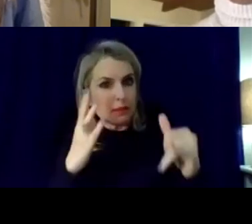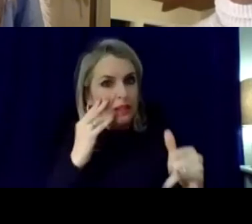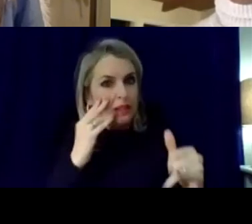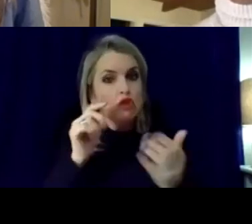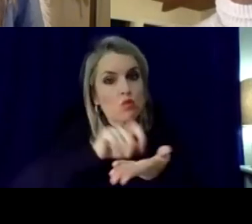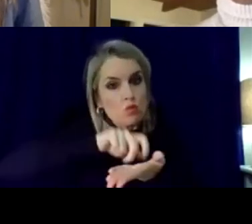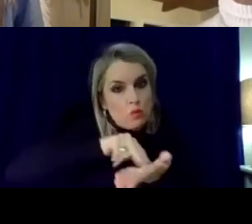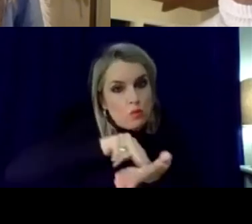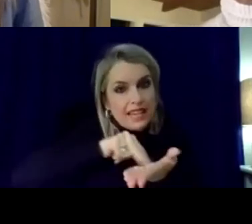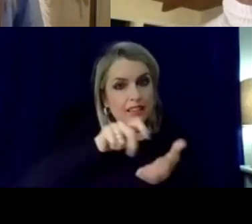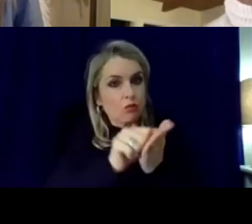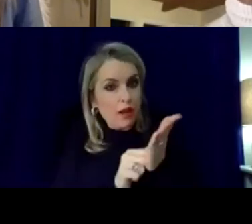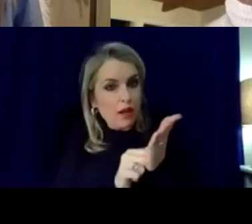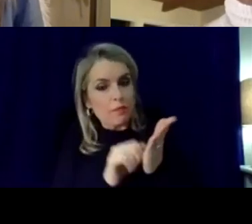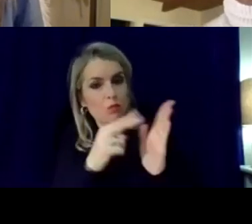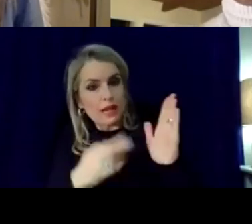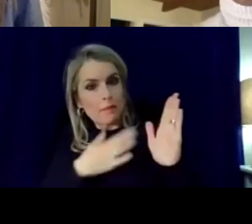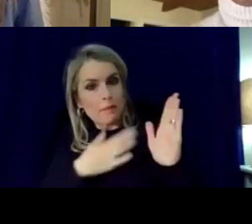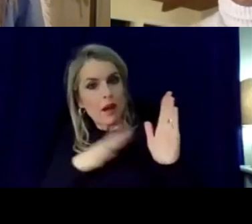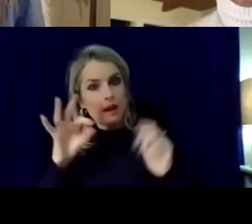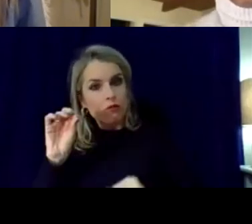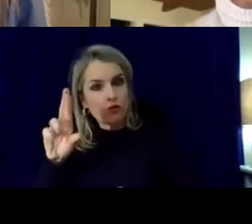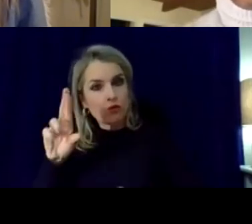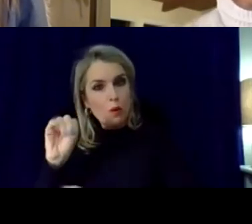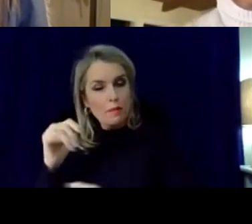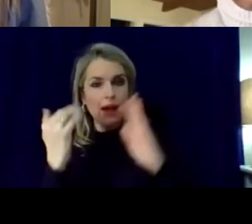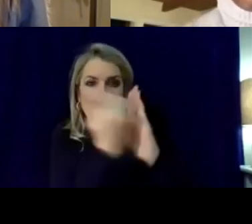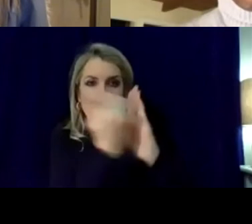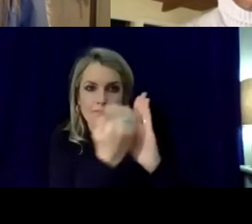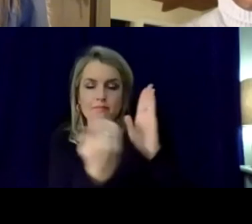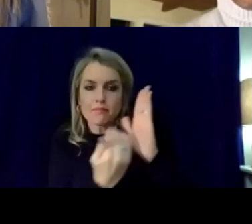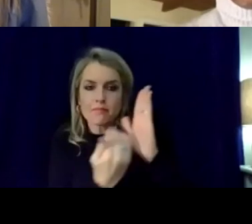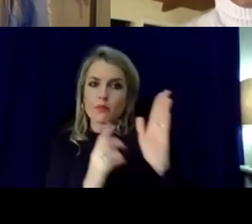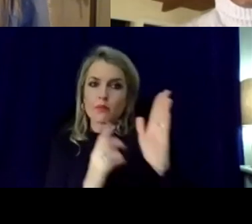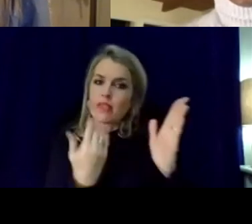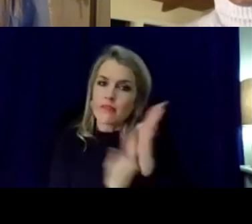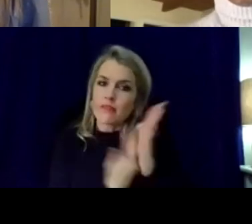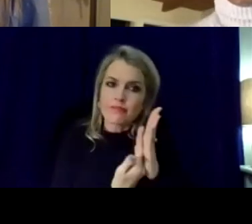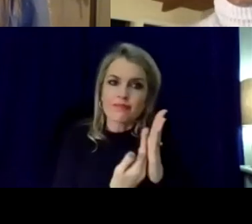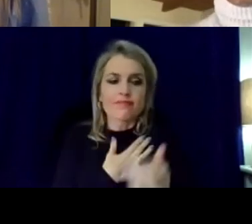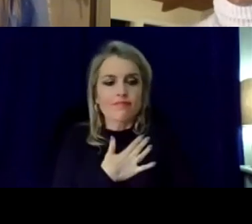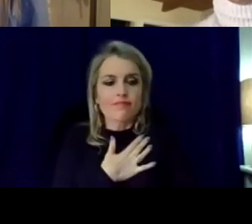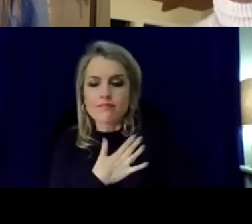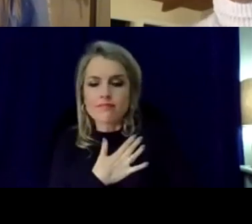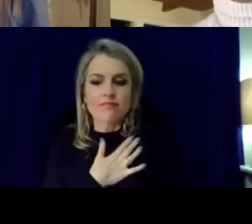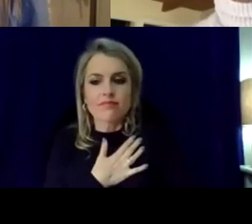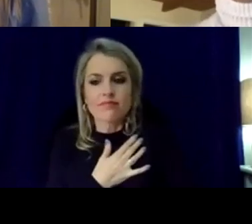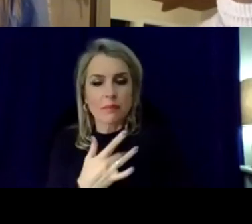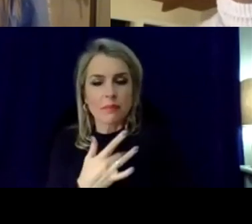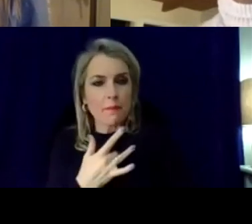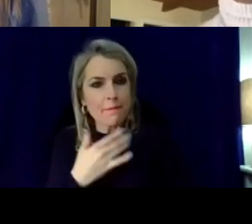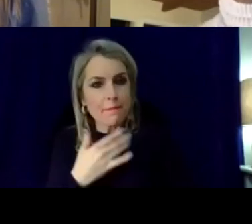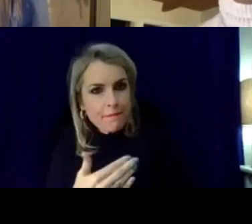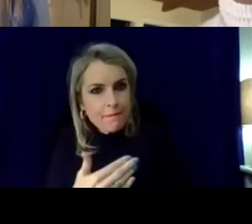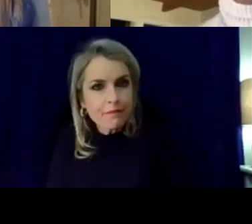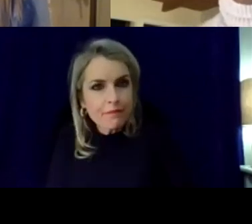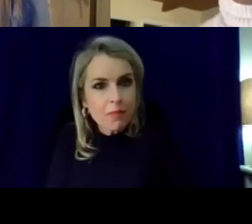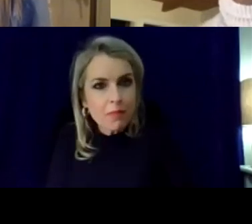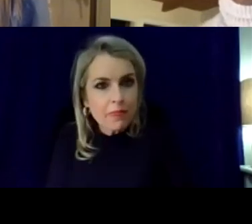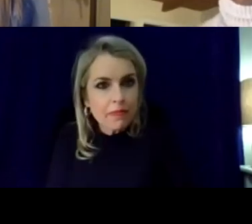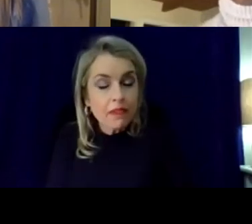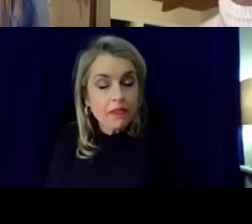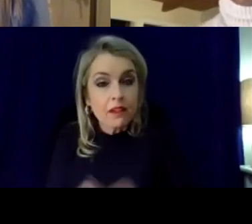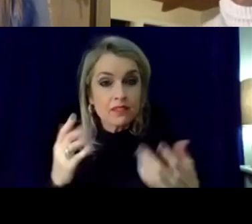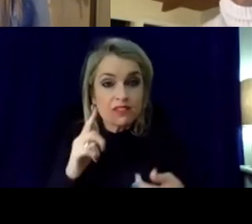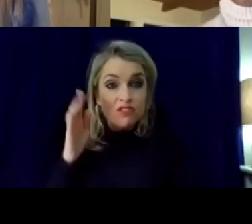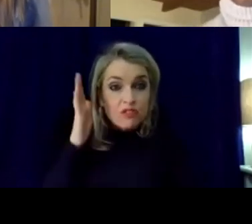scripts and reading this format is like really, really validating, you know, and really, really fulfilling. As far as where it's